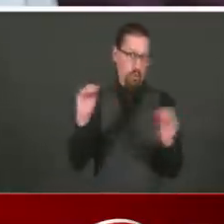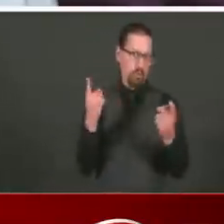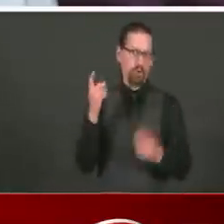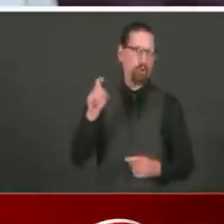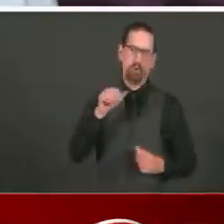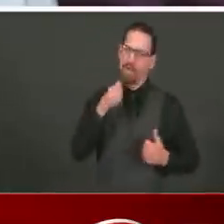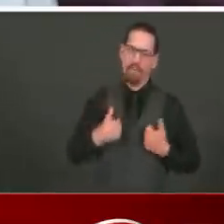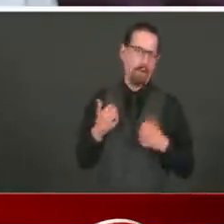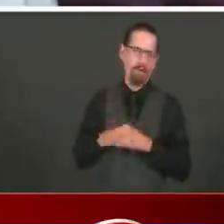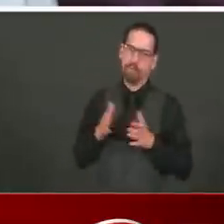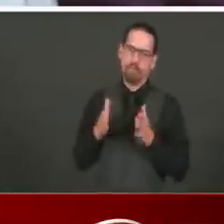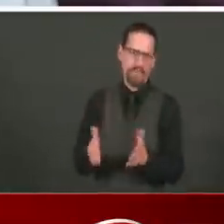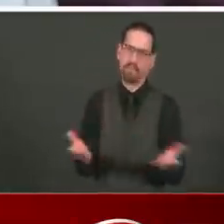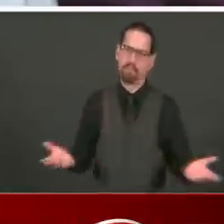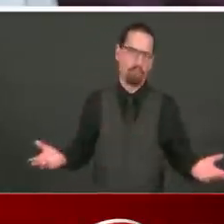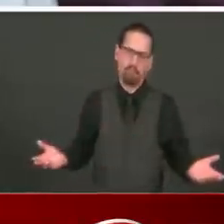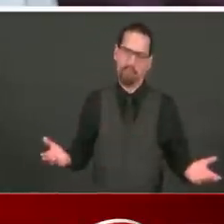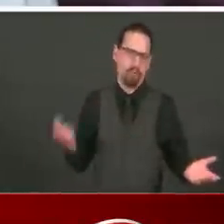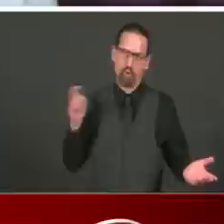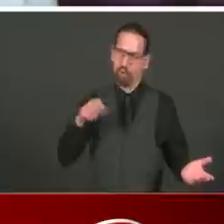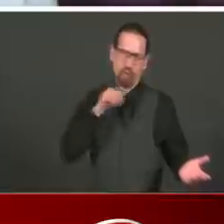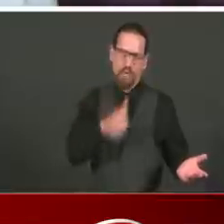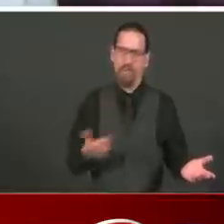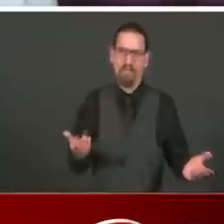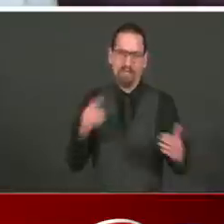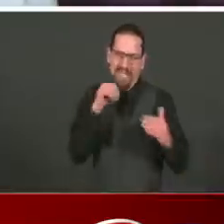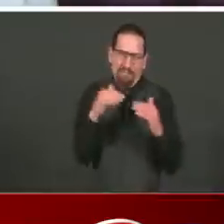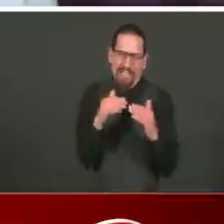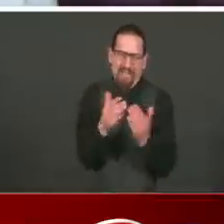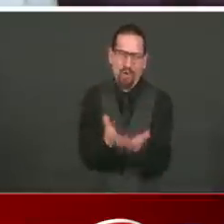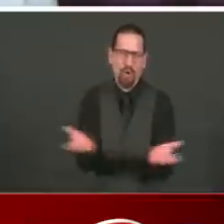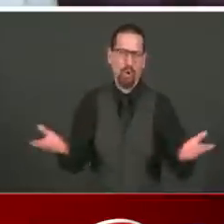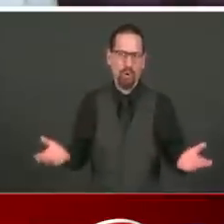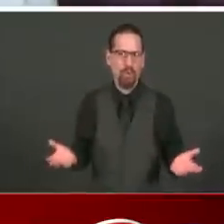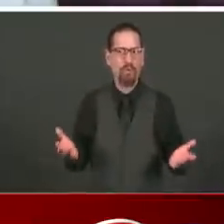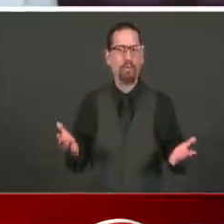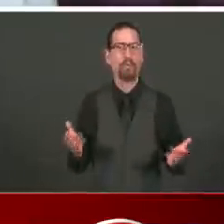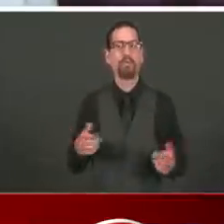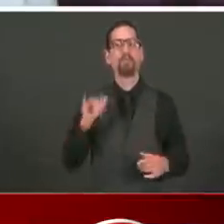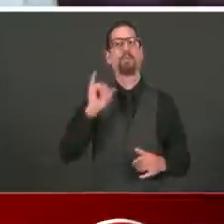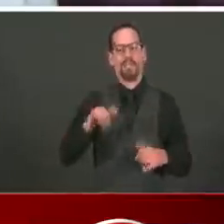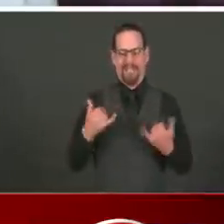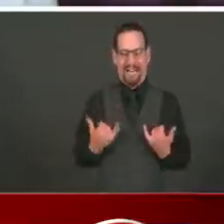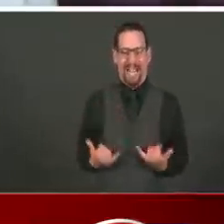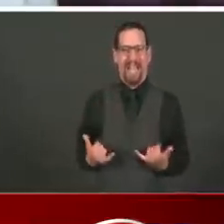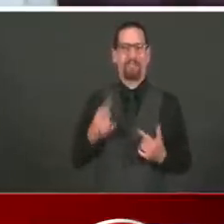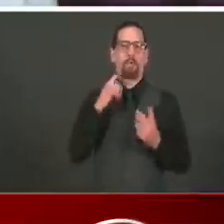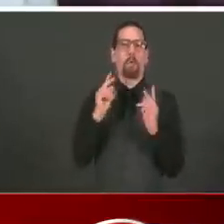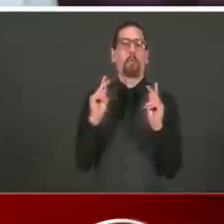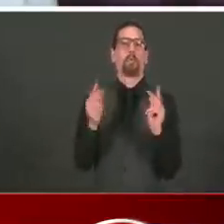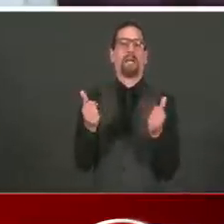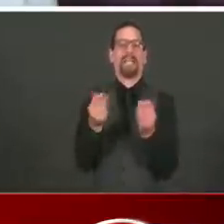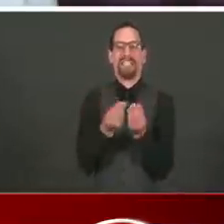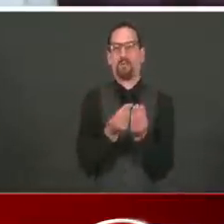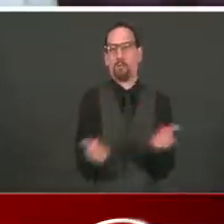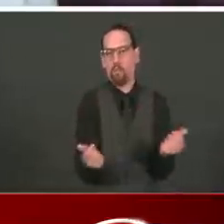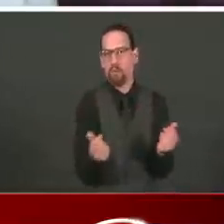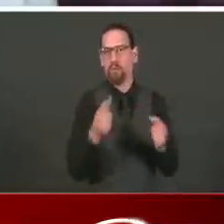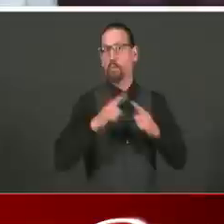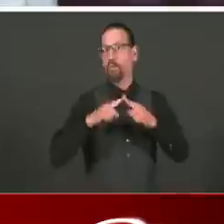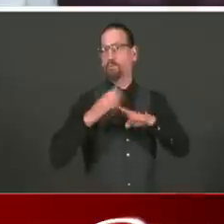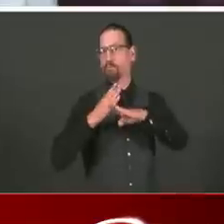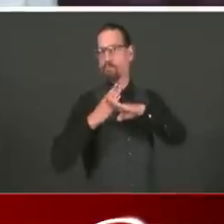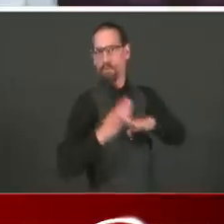now, we want to be there. So this is an immediate action step to prevent eviction, to make sure folks stay in their